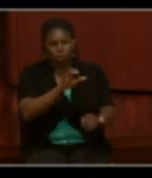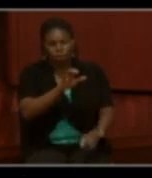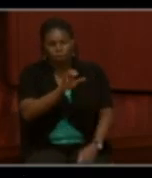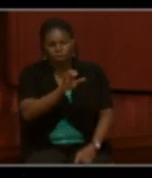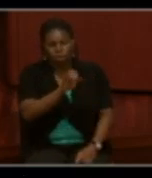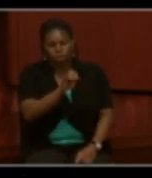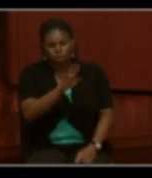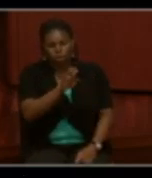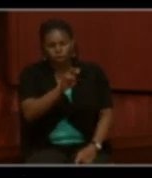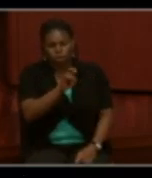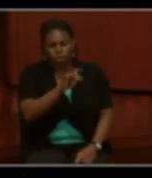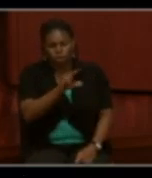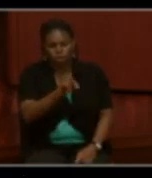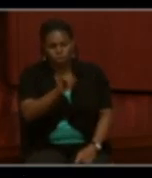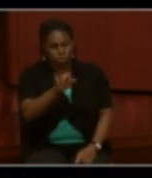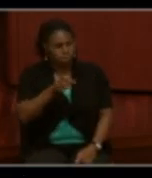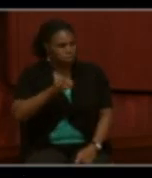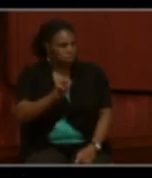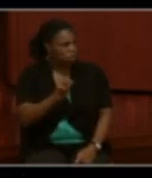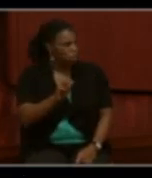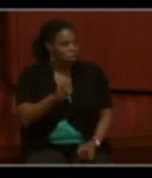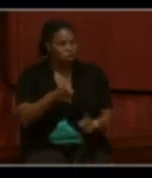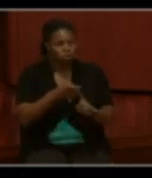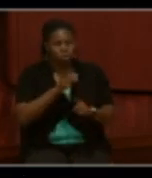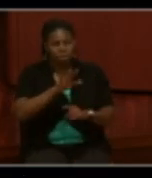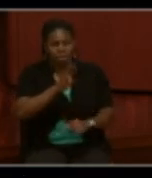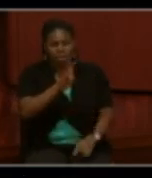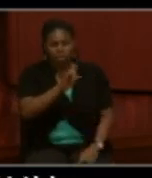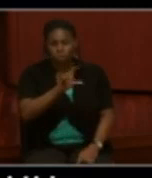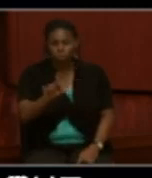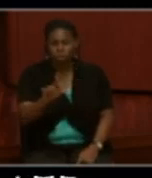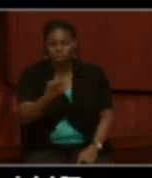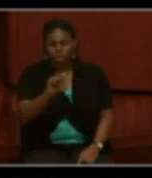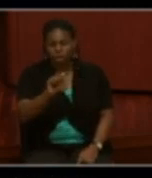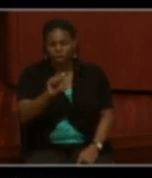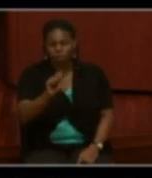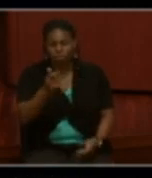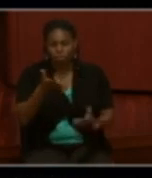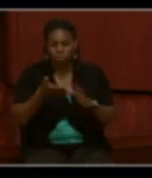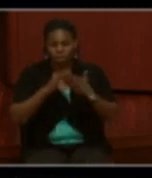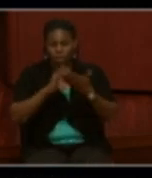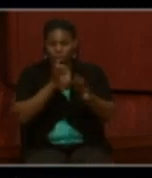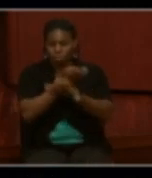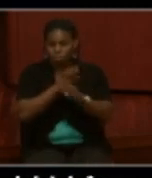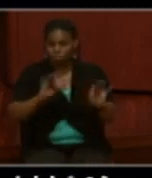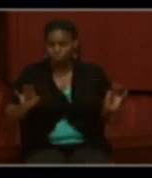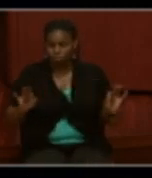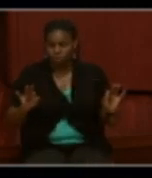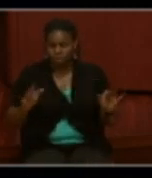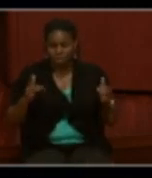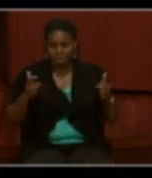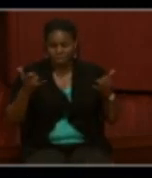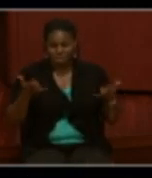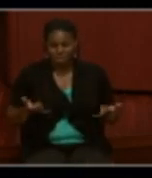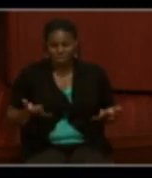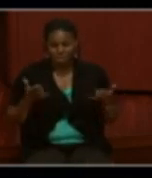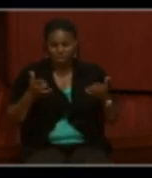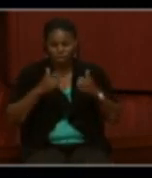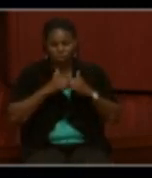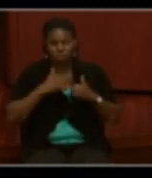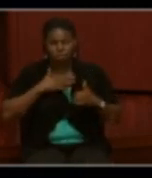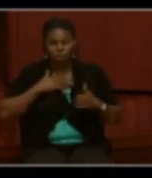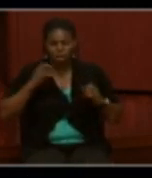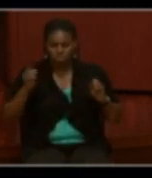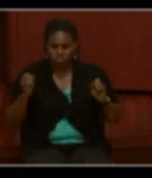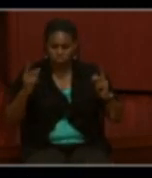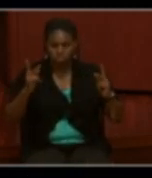of this town. By Colonel Carter's will, Alfred was set free and is now, with my consent,